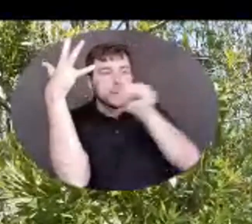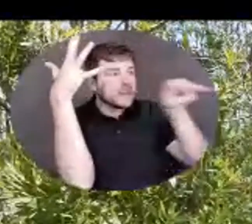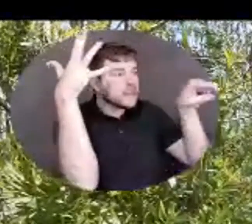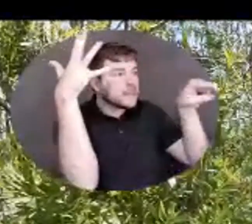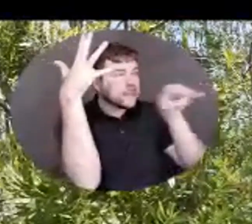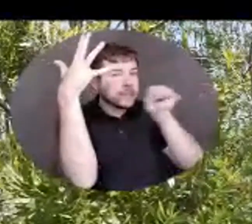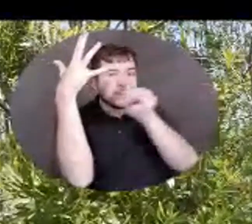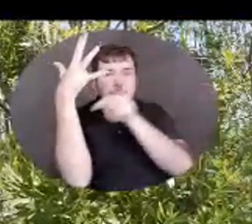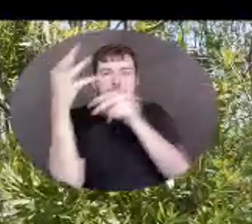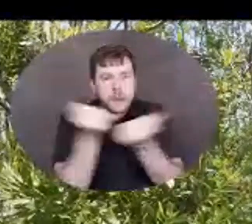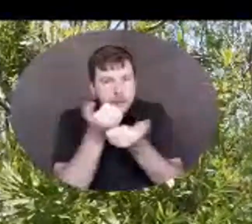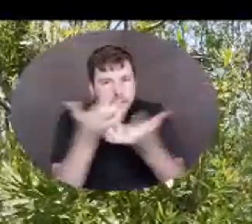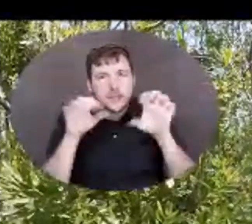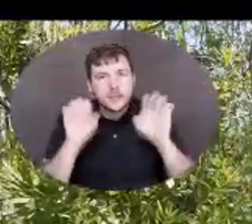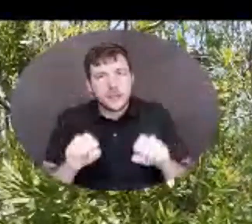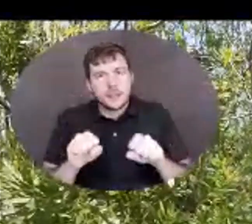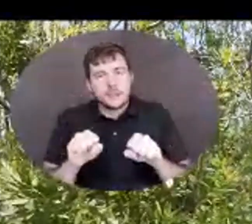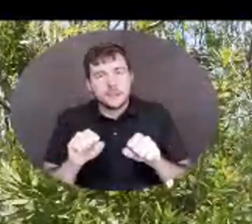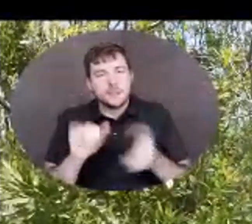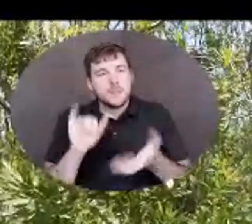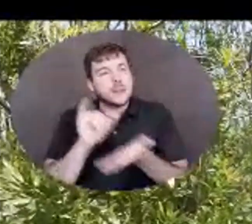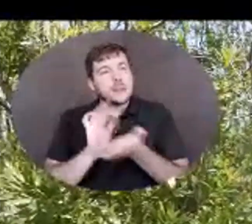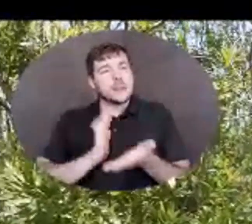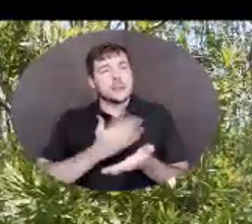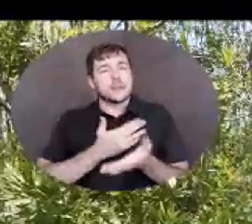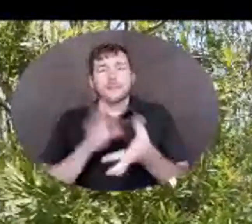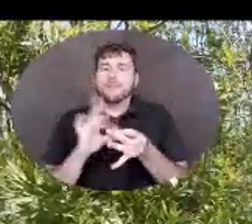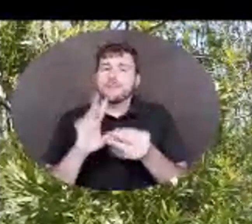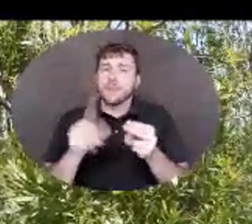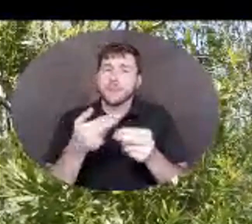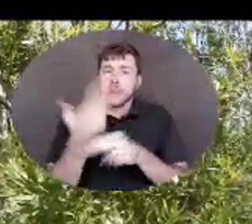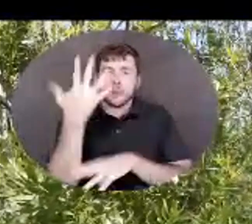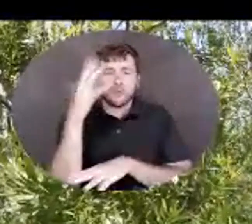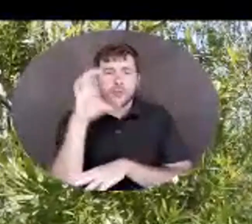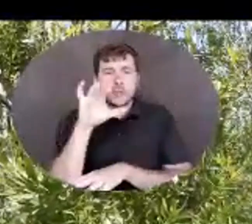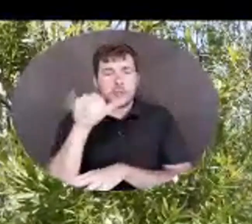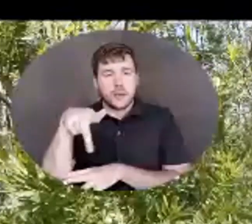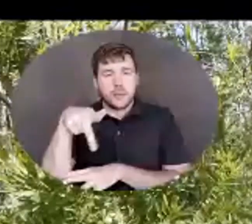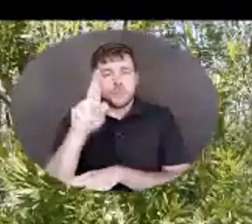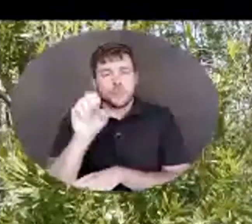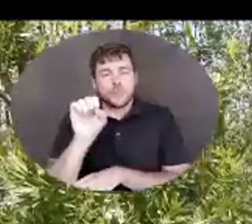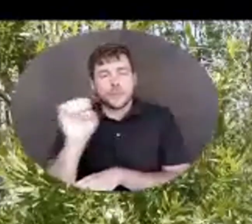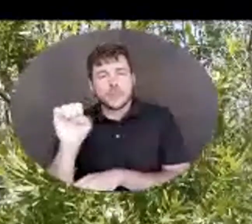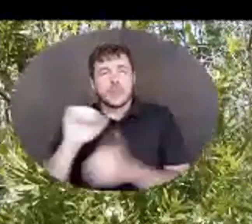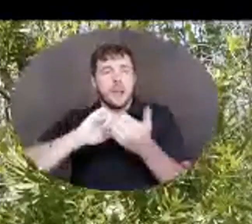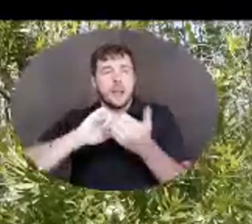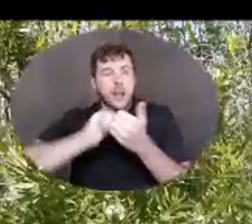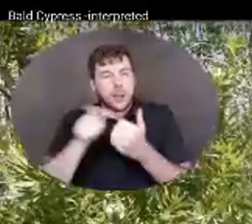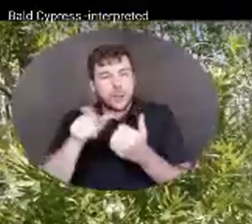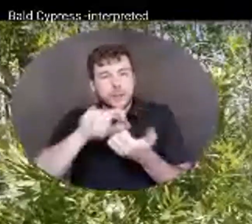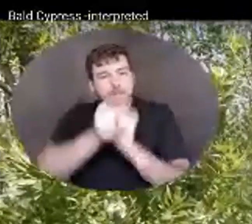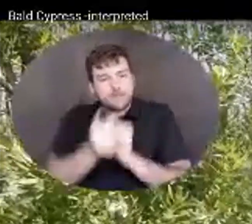of living up there. So that's our take on the bald cypress tree and how it's adapted to the coastal waters here.